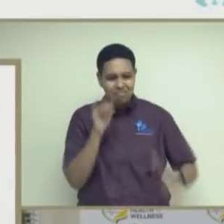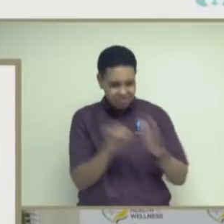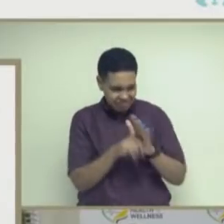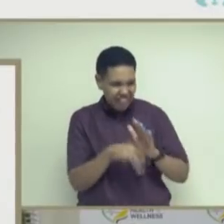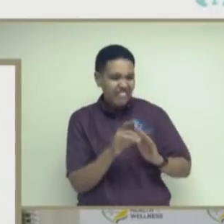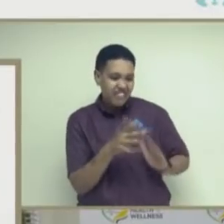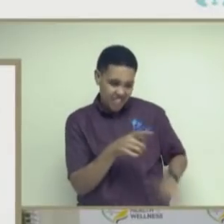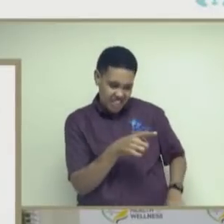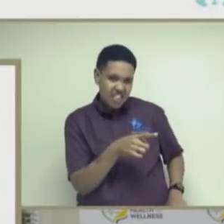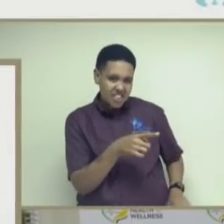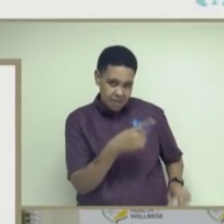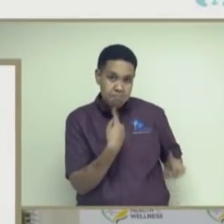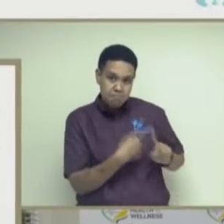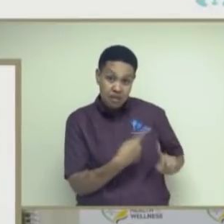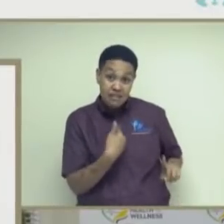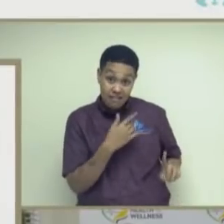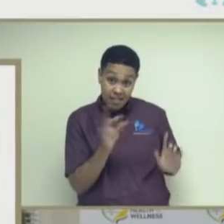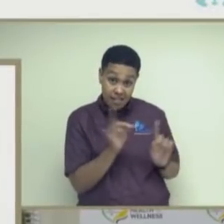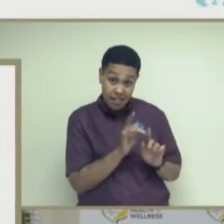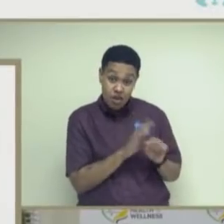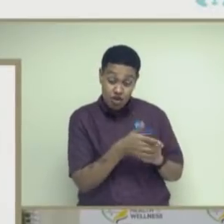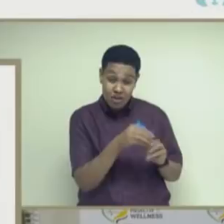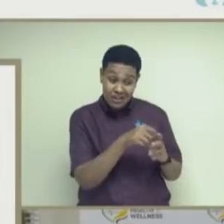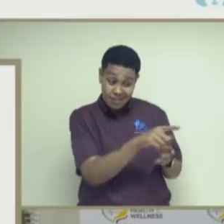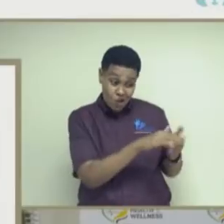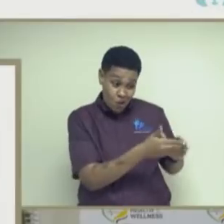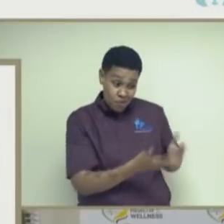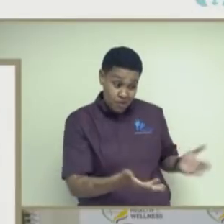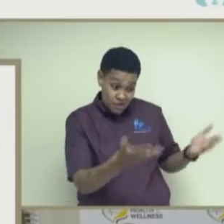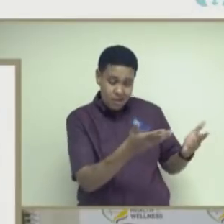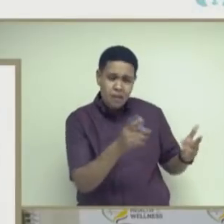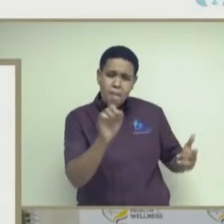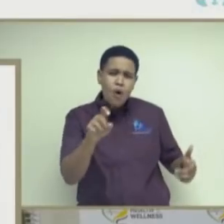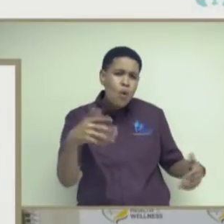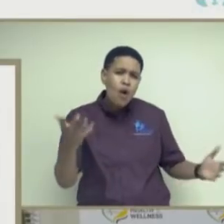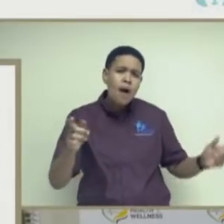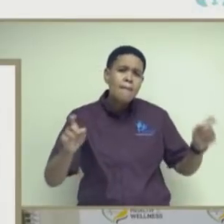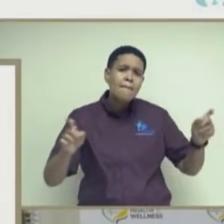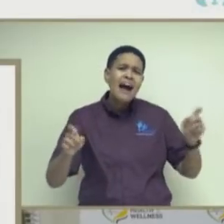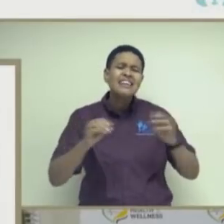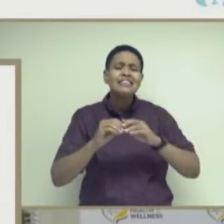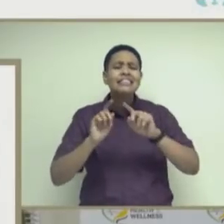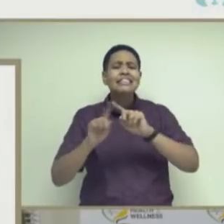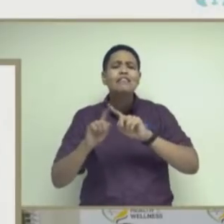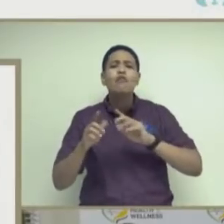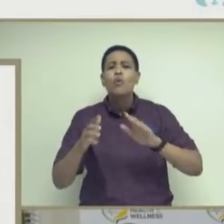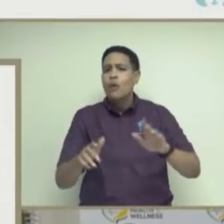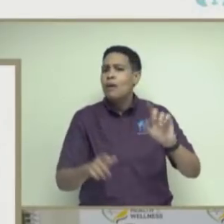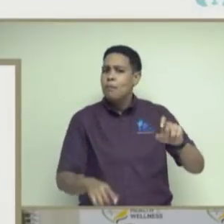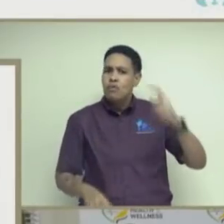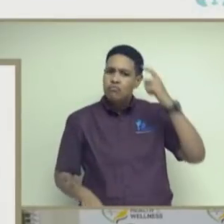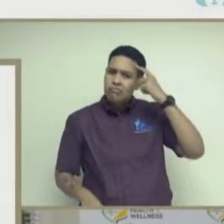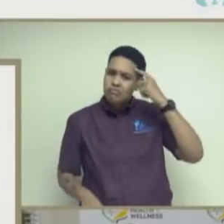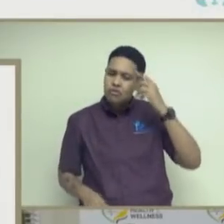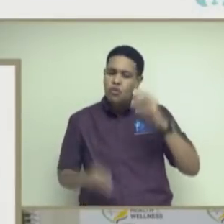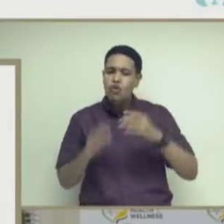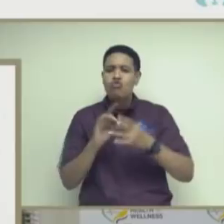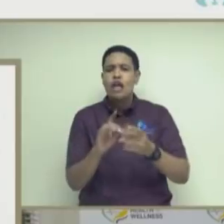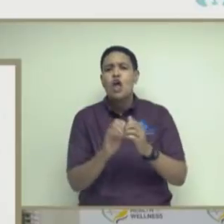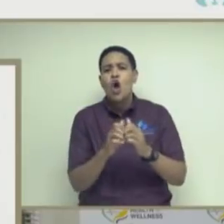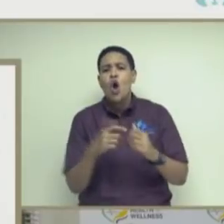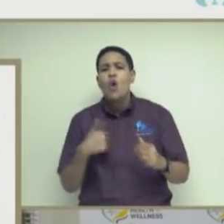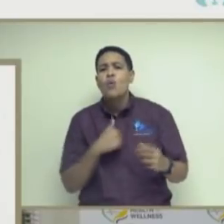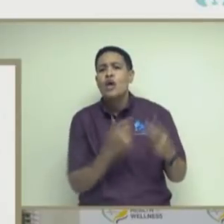identified as positive within these communities must be managed in different ways, therefore. So in terms of how